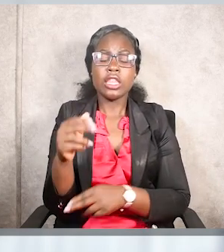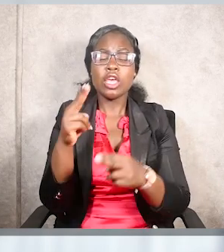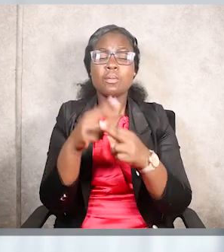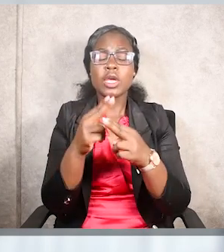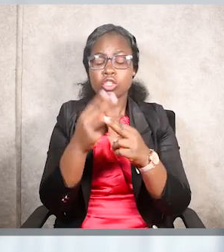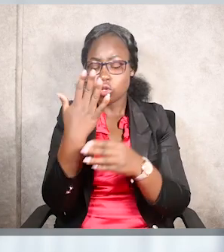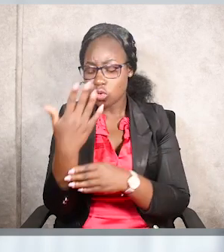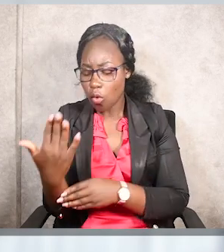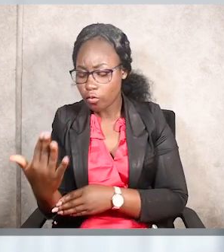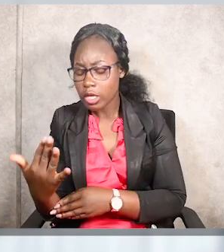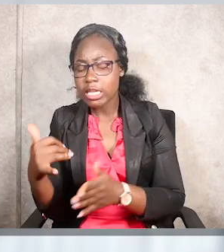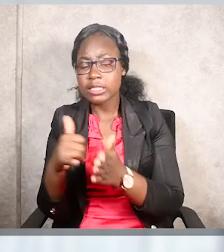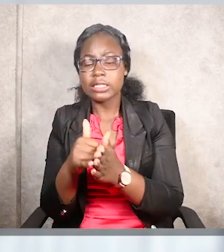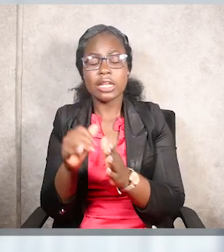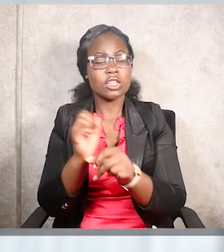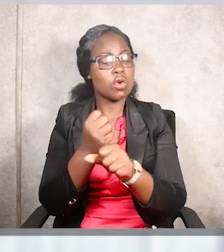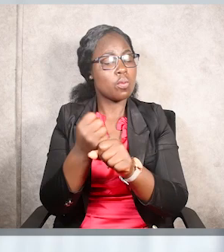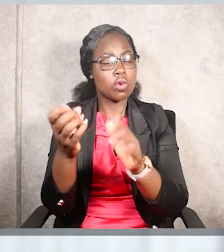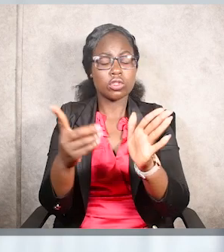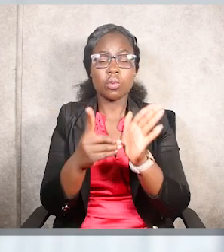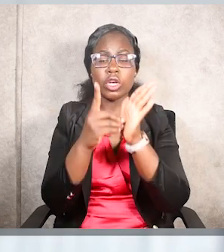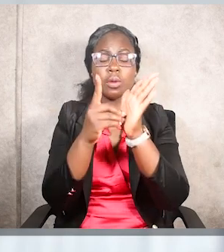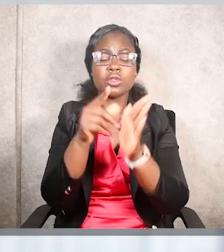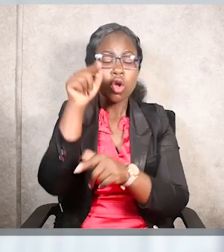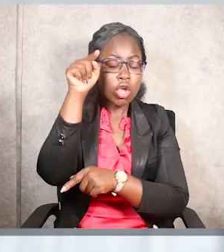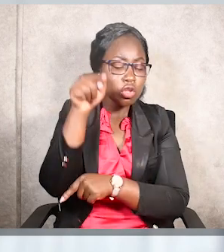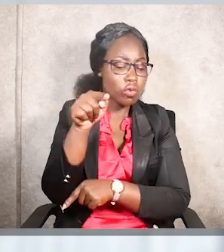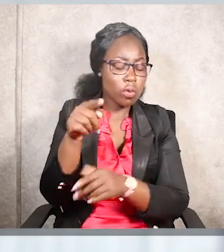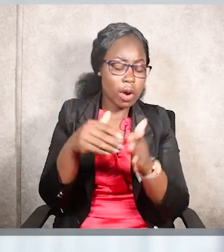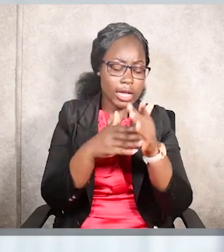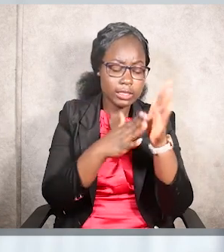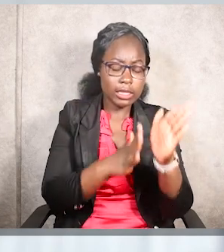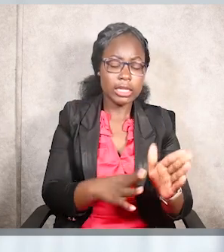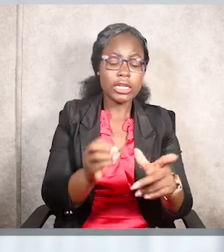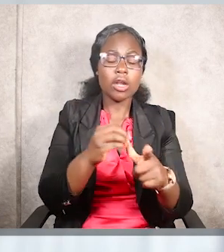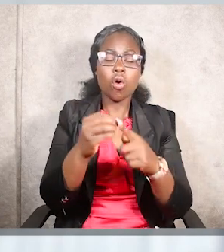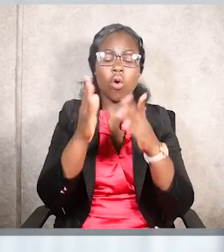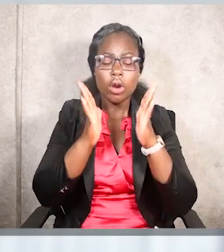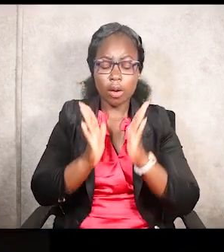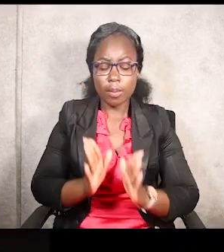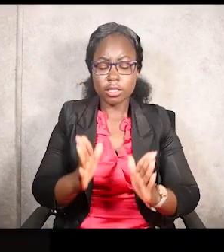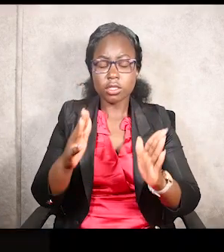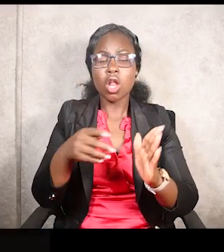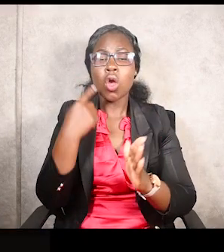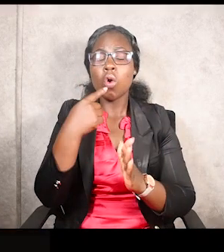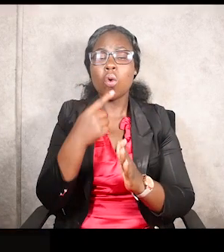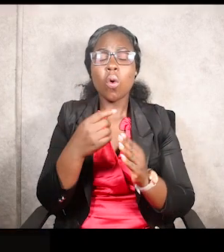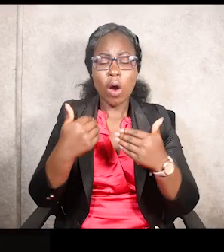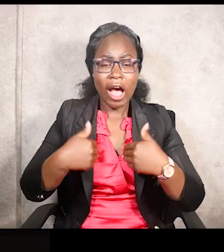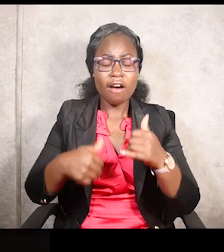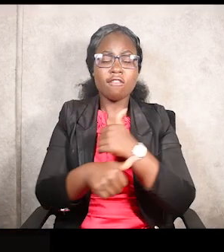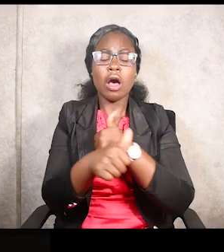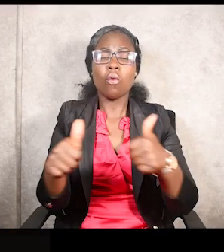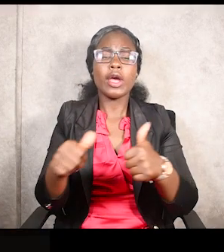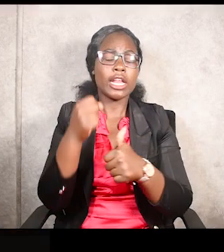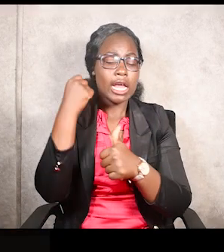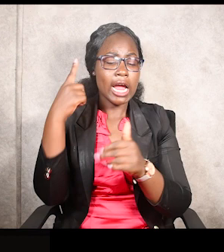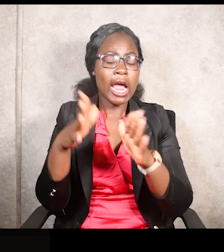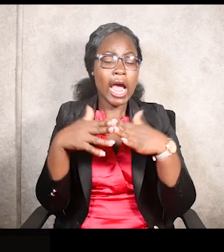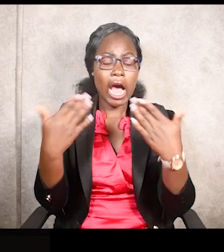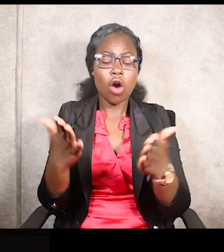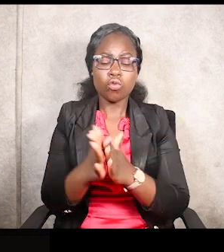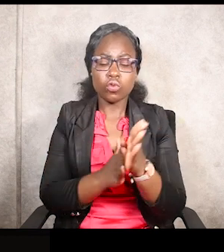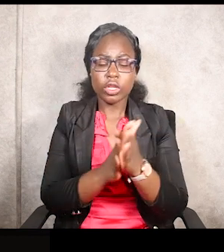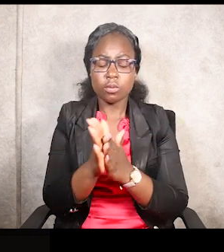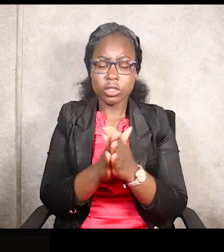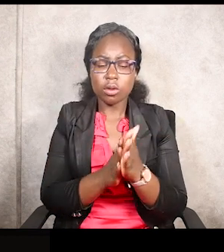things that may not demonstrate you as a leader or as a person who has a clear understanding of how to inspire